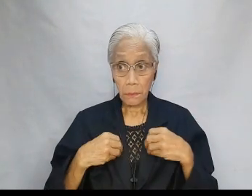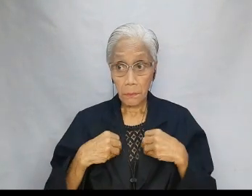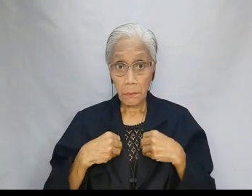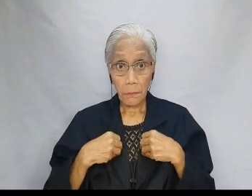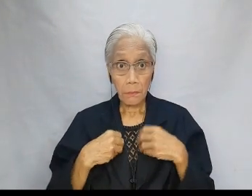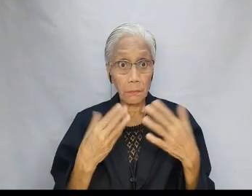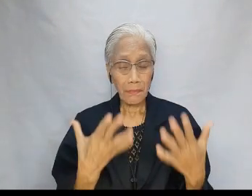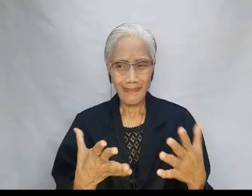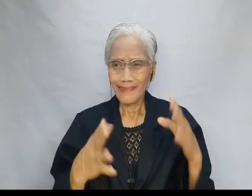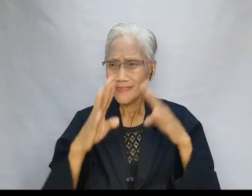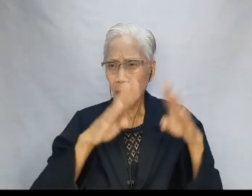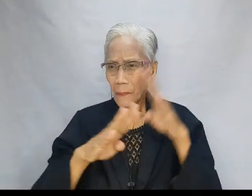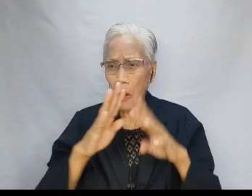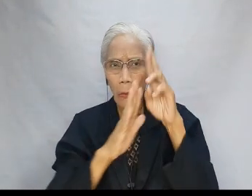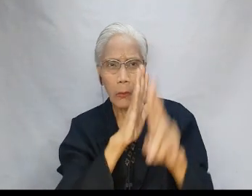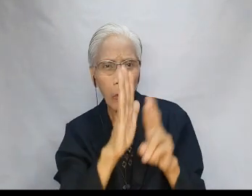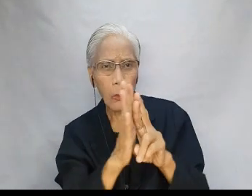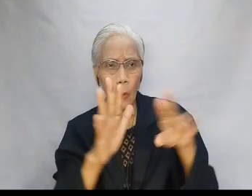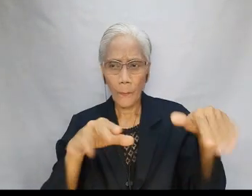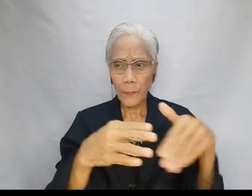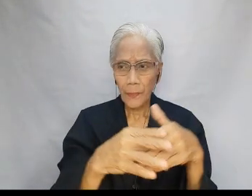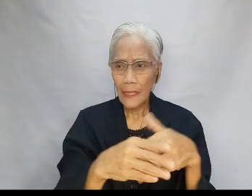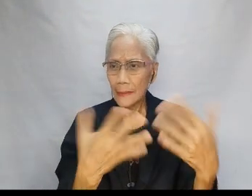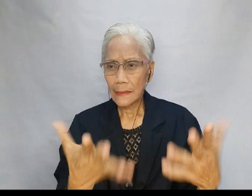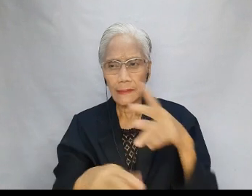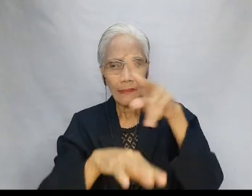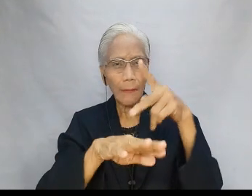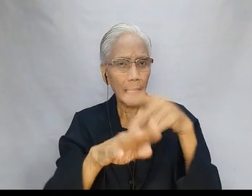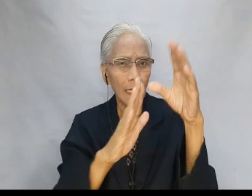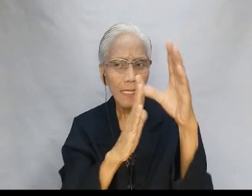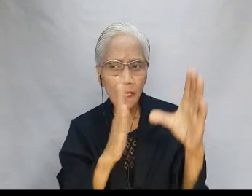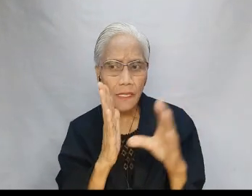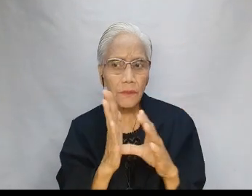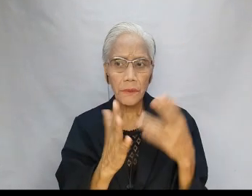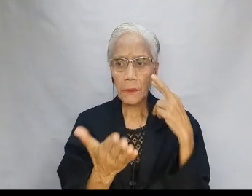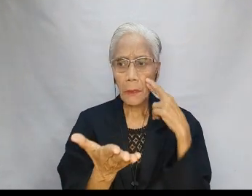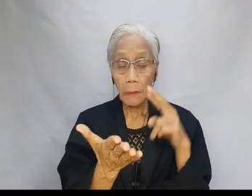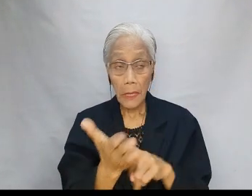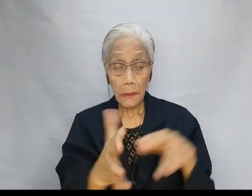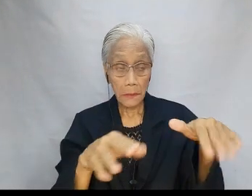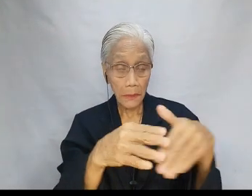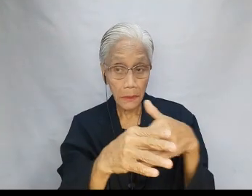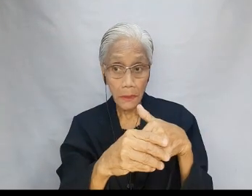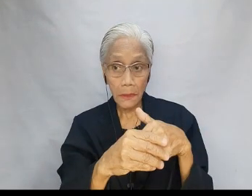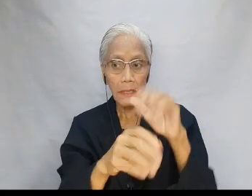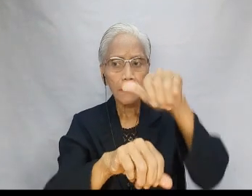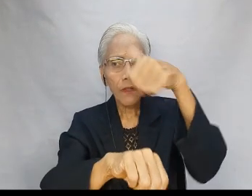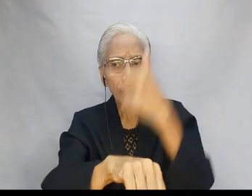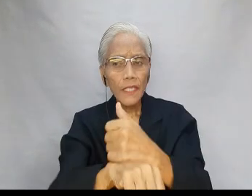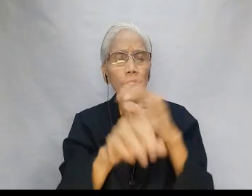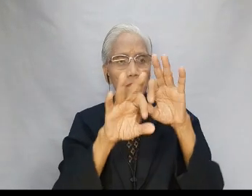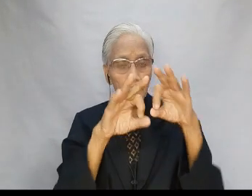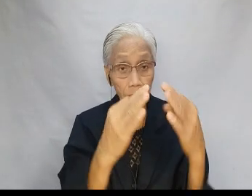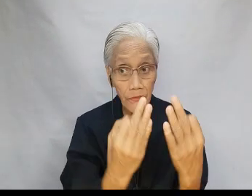crucial role of marriage and family. The Philippine Constitution recognizes marriage as the foundation of